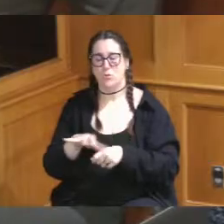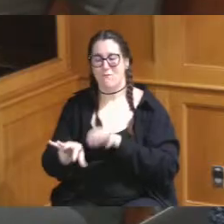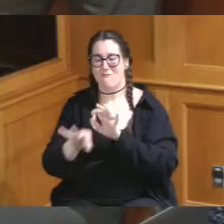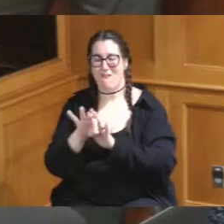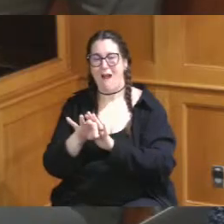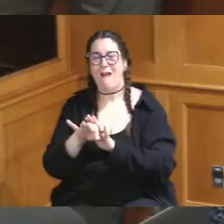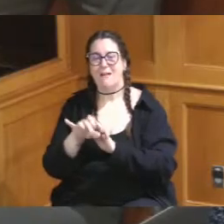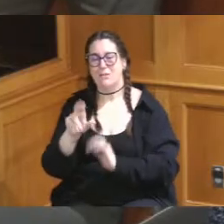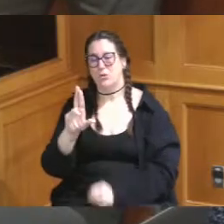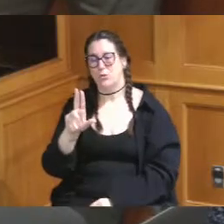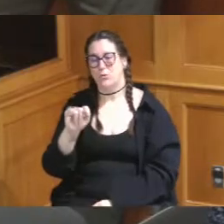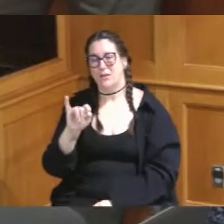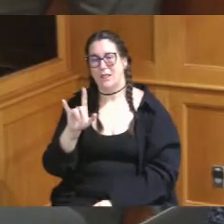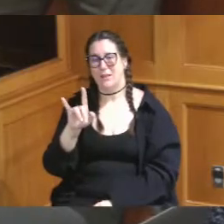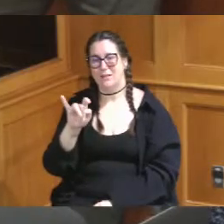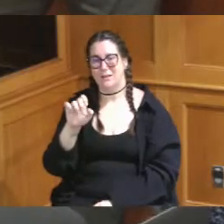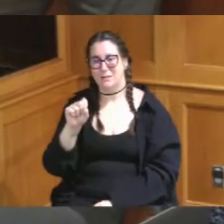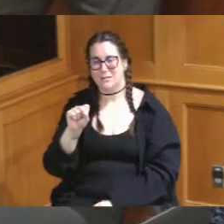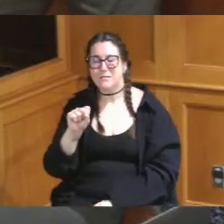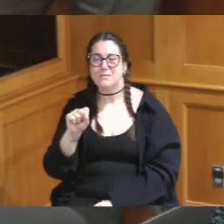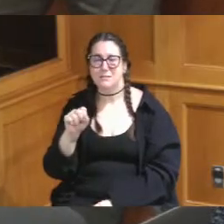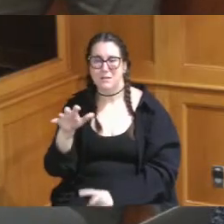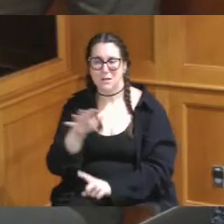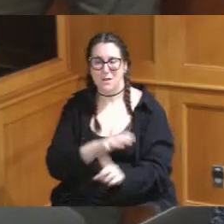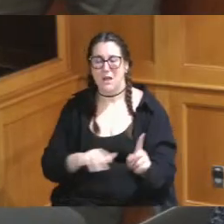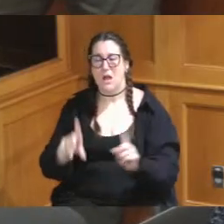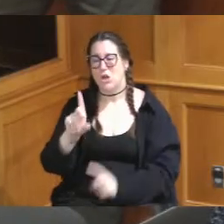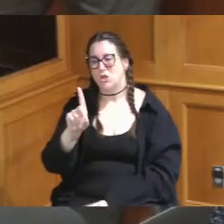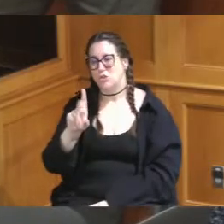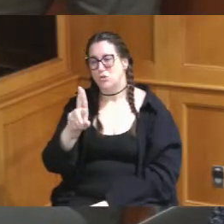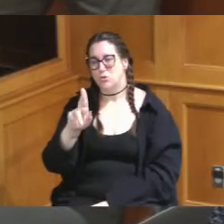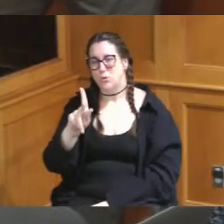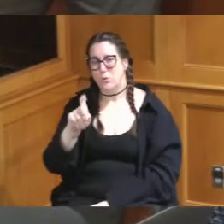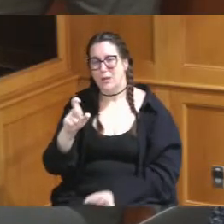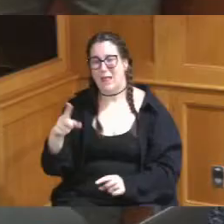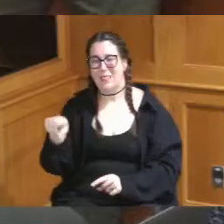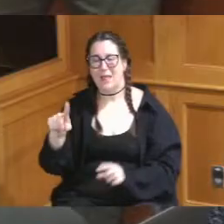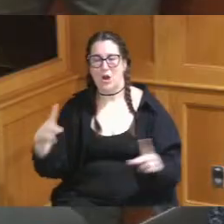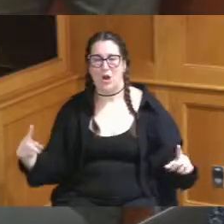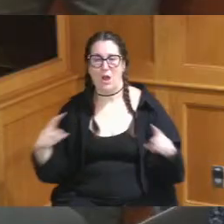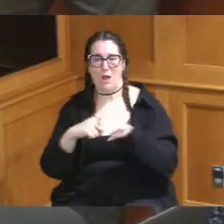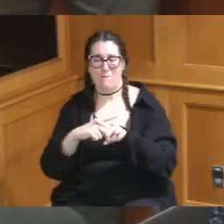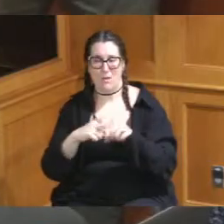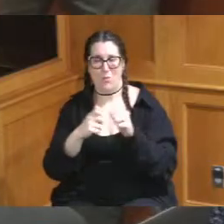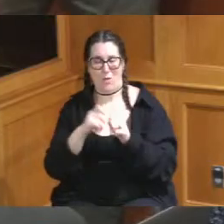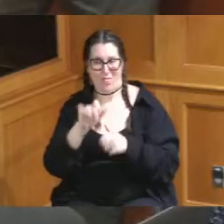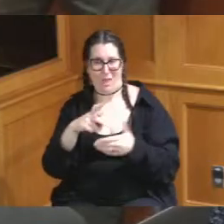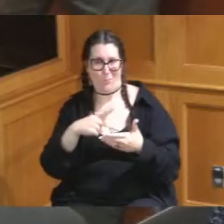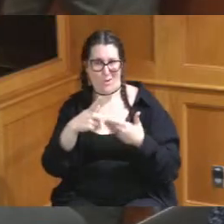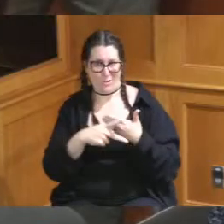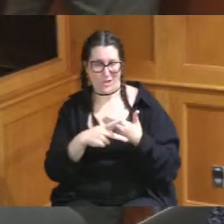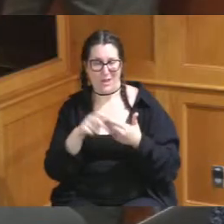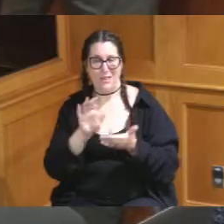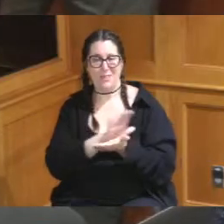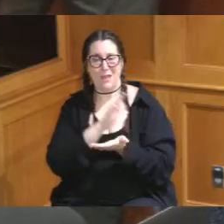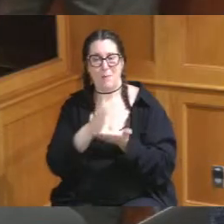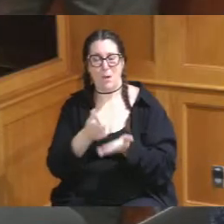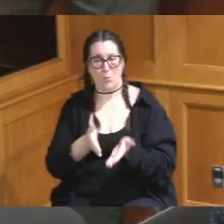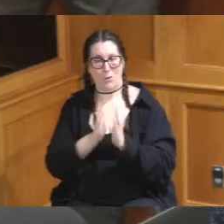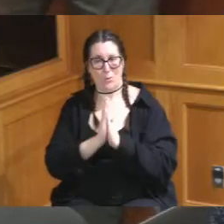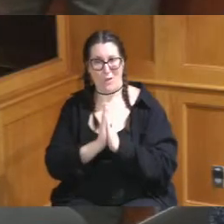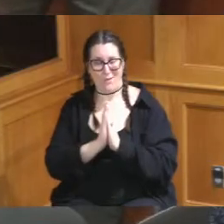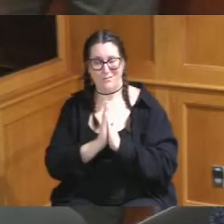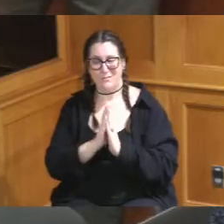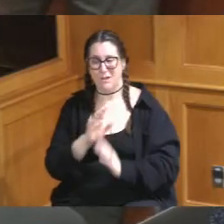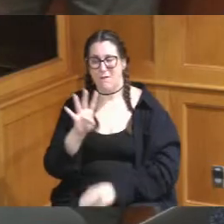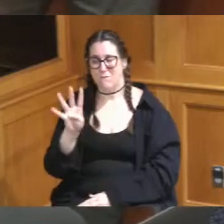project. They're utilities that are owned by Duke Energy, and they're in conflict with the proposed project. The amount we're requesting is